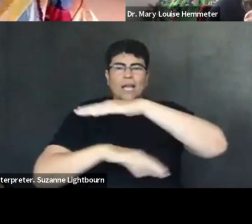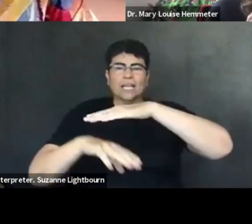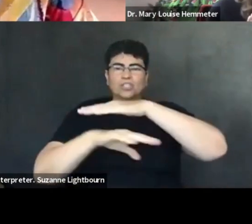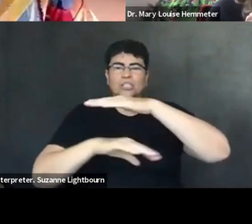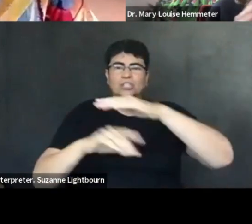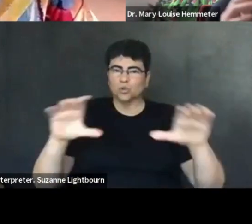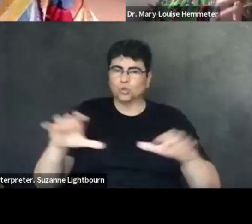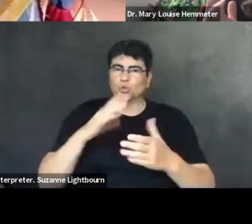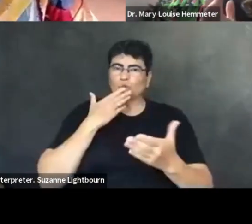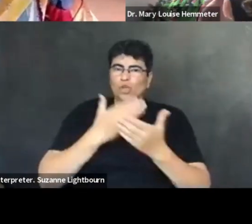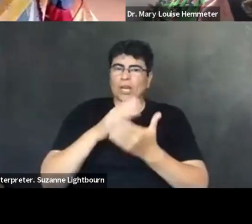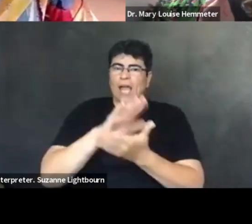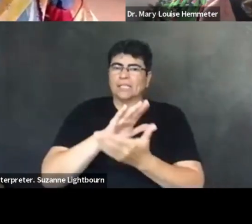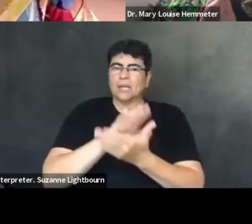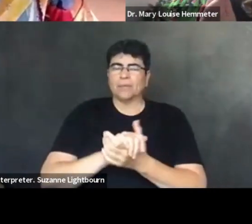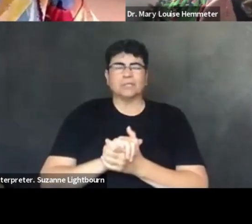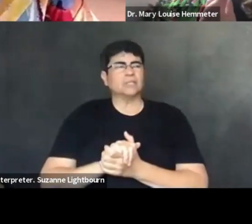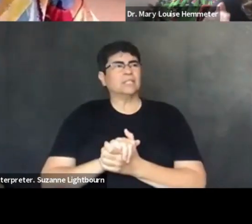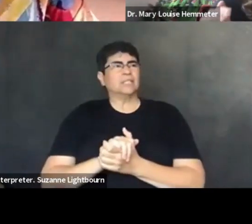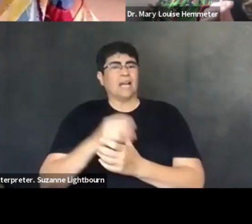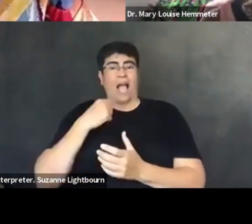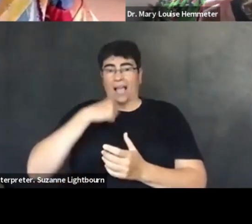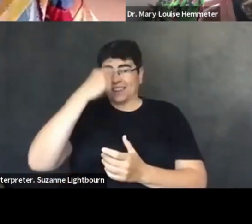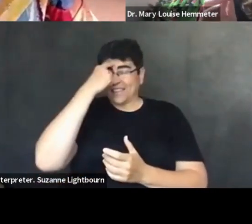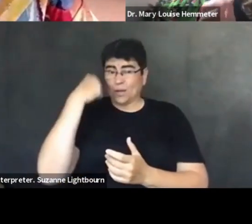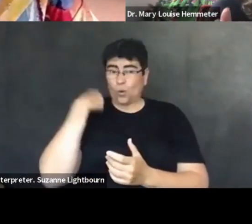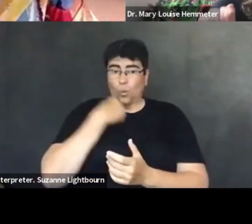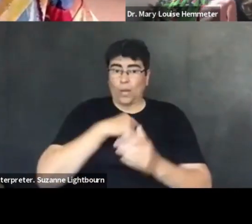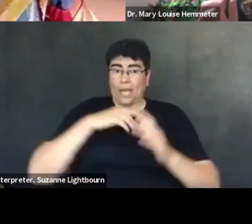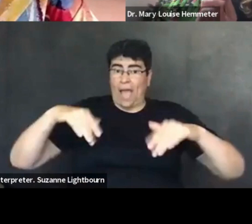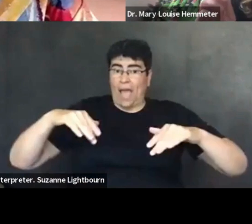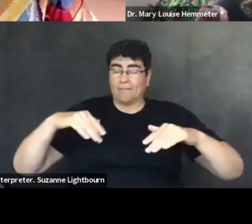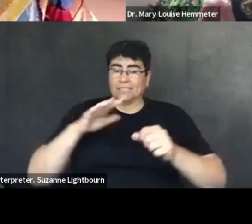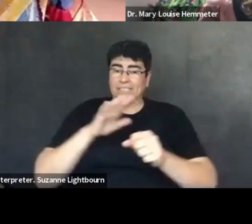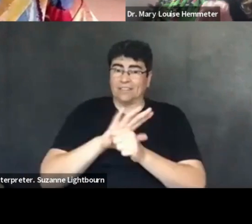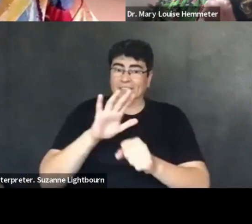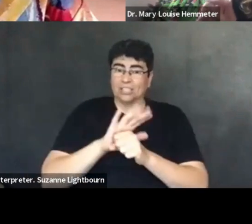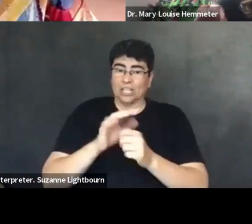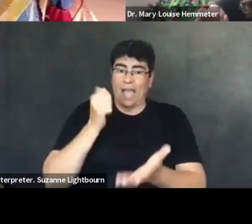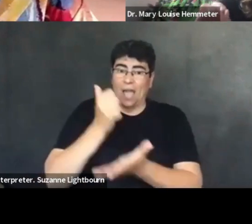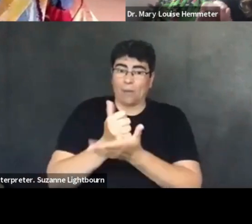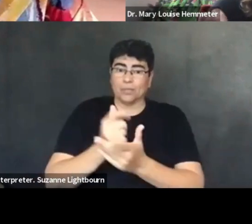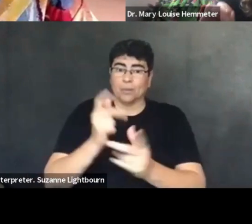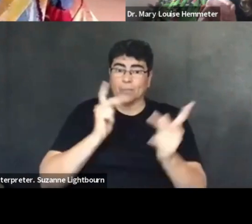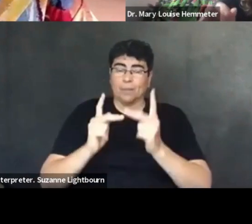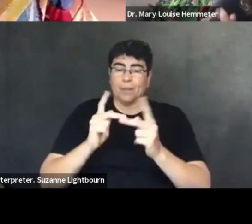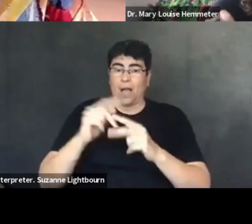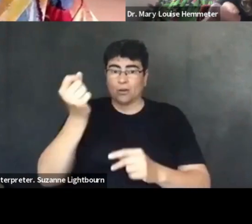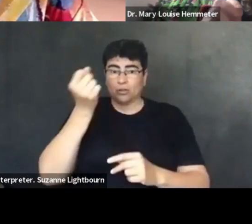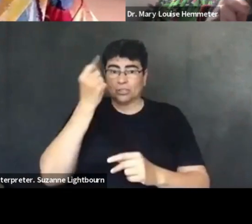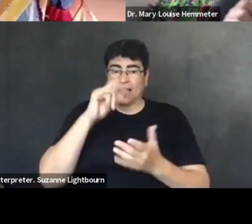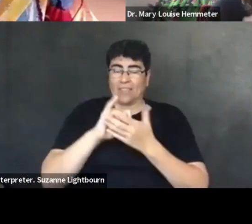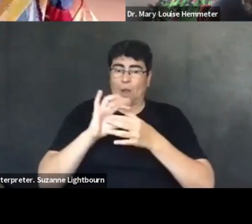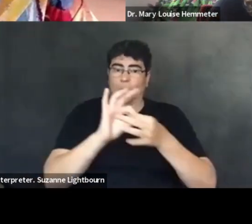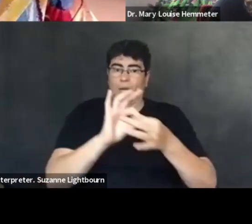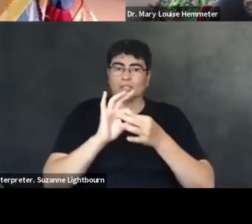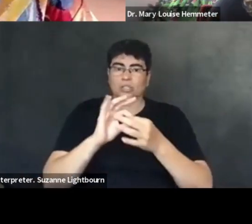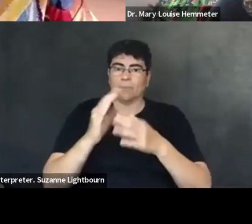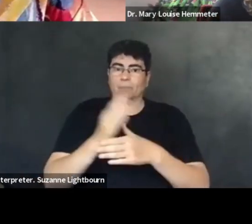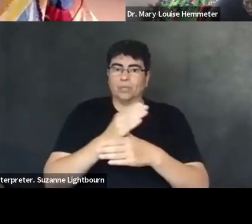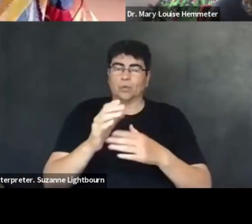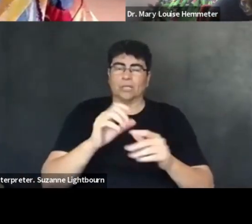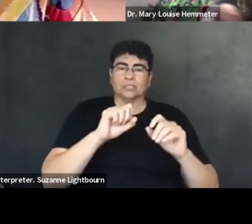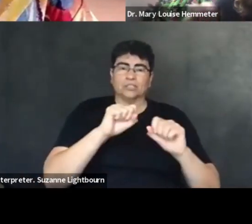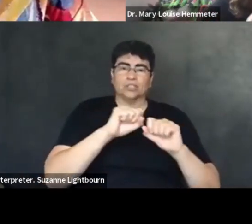good academics. I think that we haven't sufficiently helped people understand the relationship between